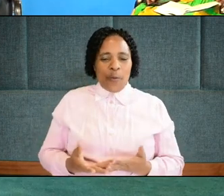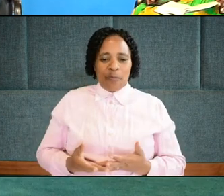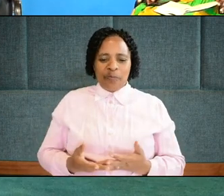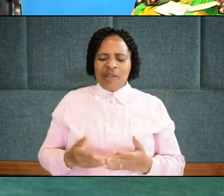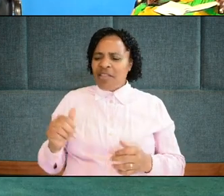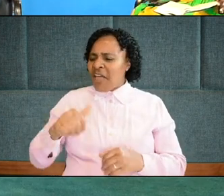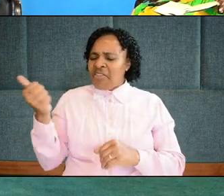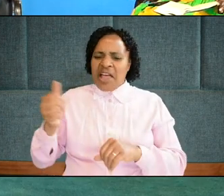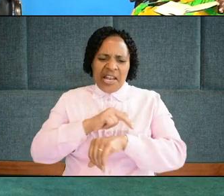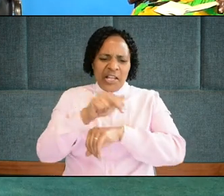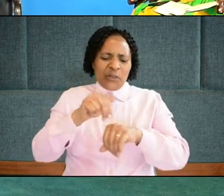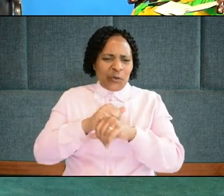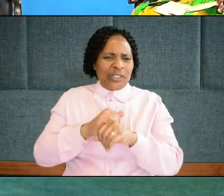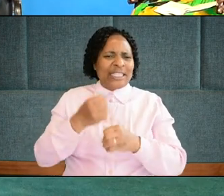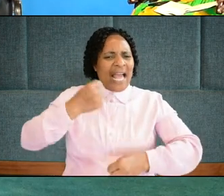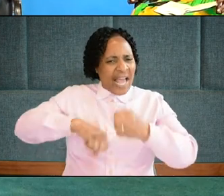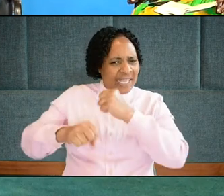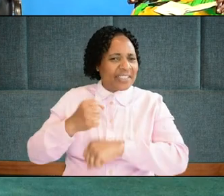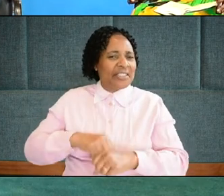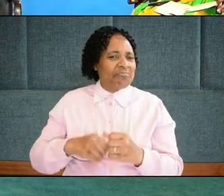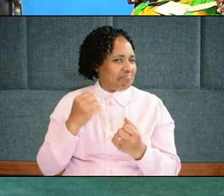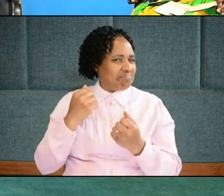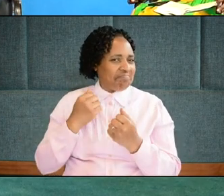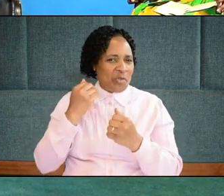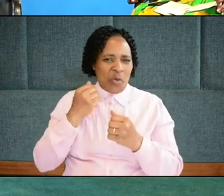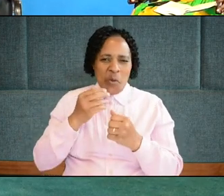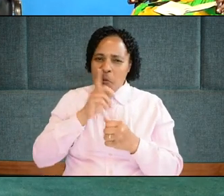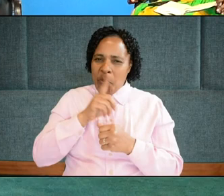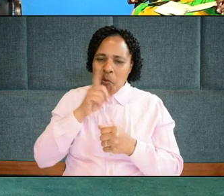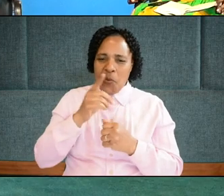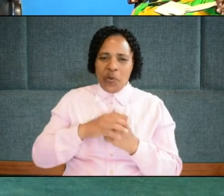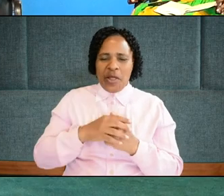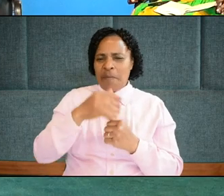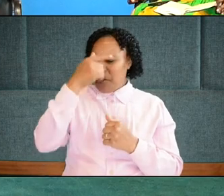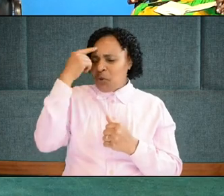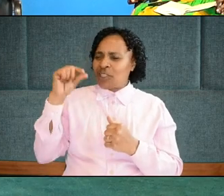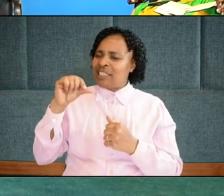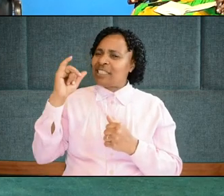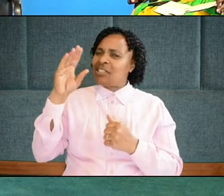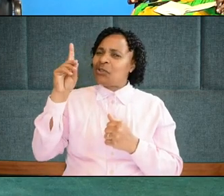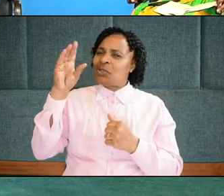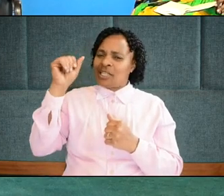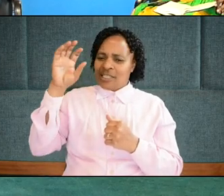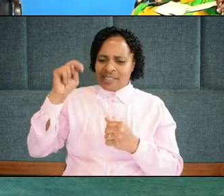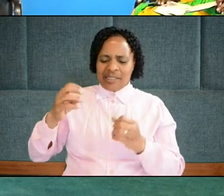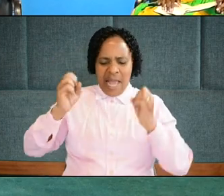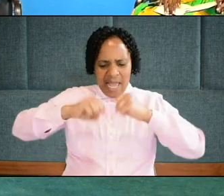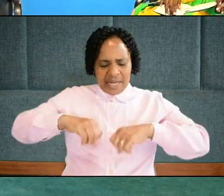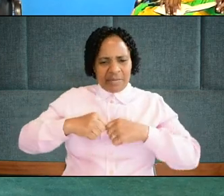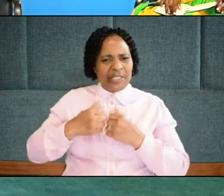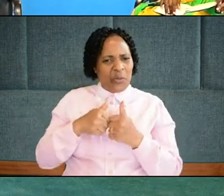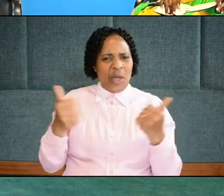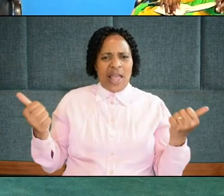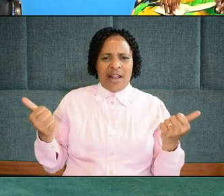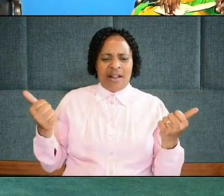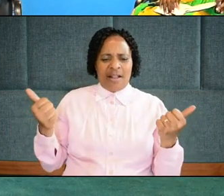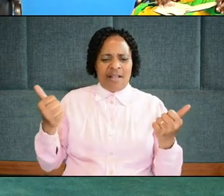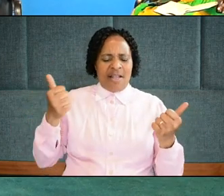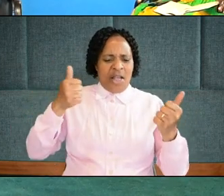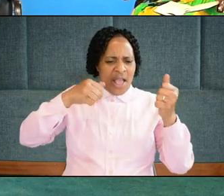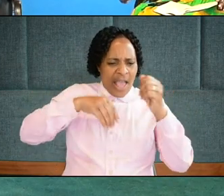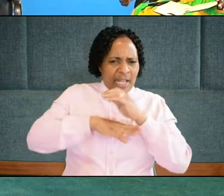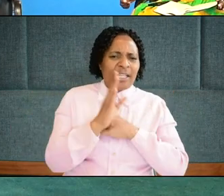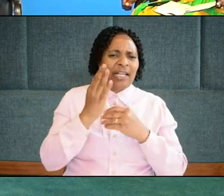very predictably because the Gibeonites had been snakes with them, that is. The Gibeonites had gone behind